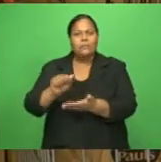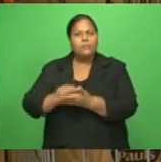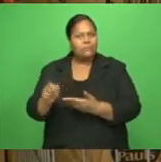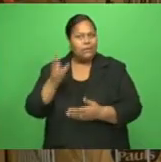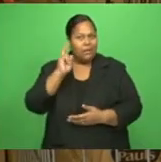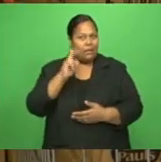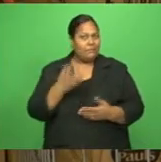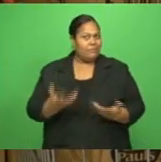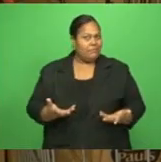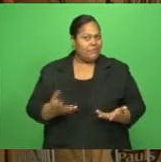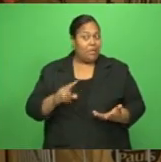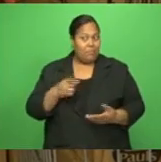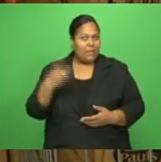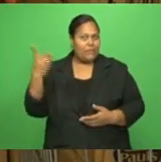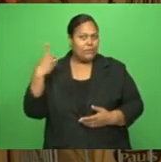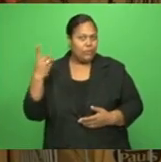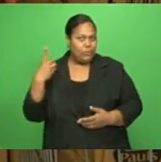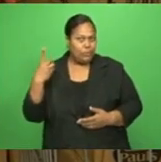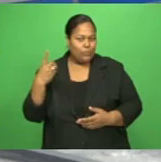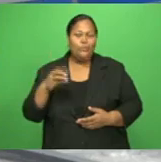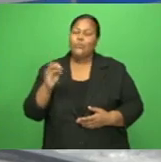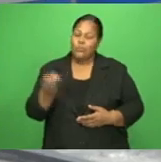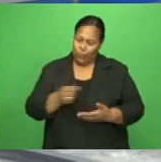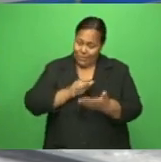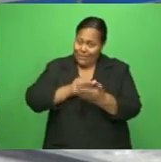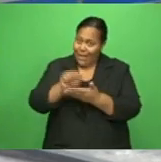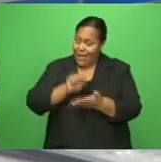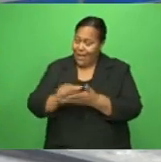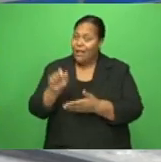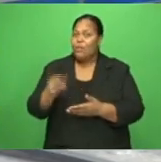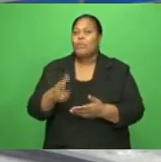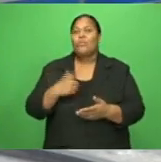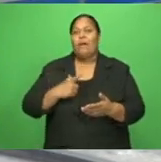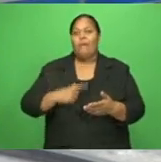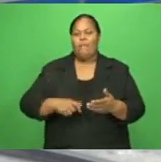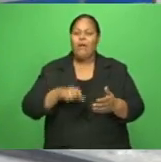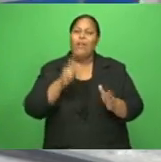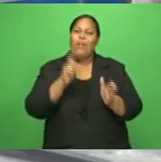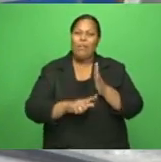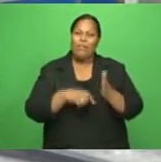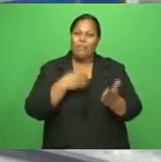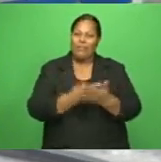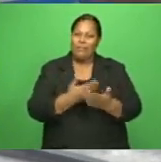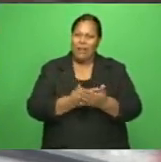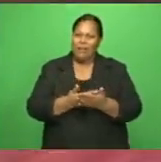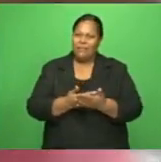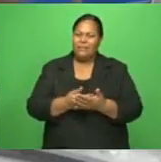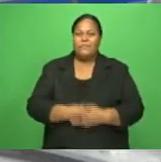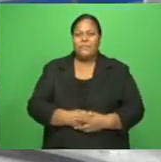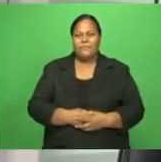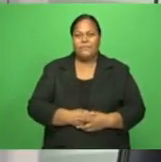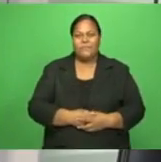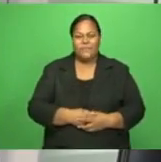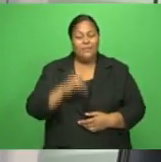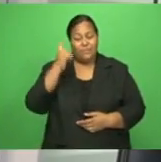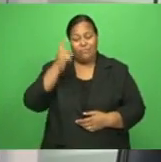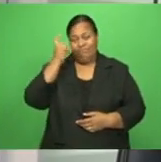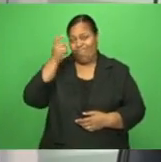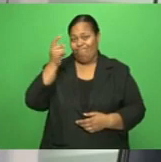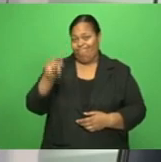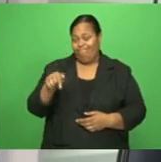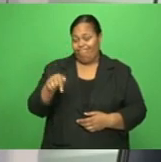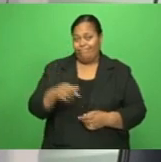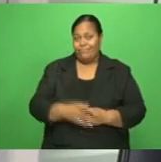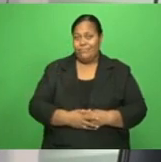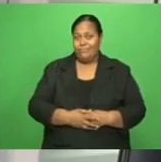council says the sale of expiring food products is connected to low demand and is a concern for them. This leaves the